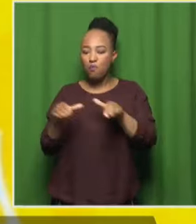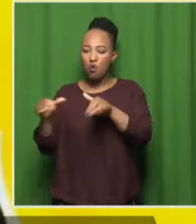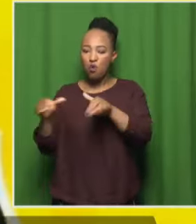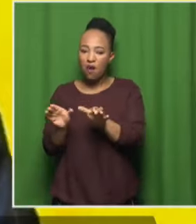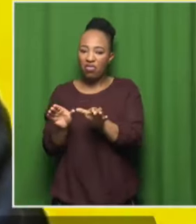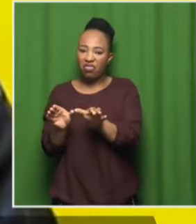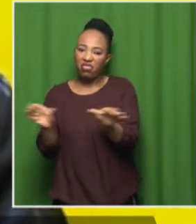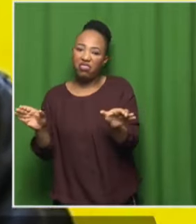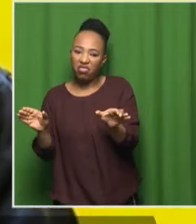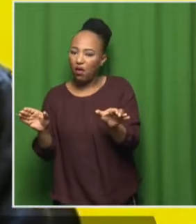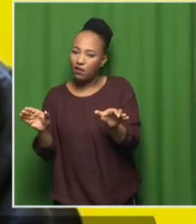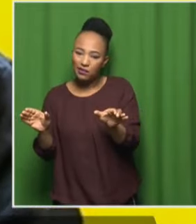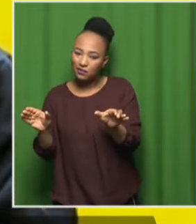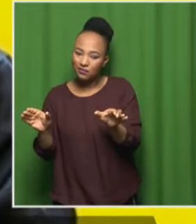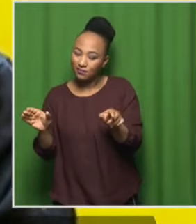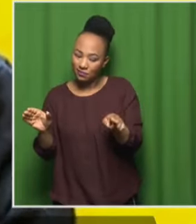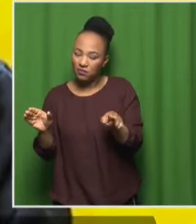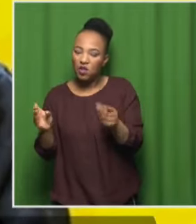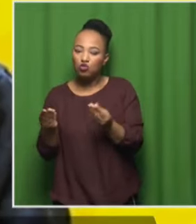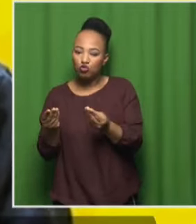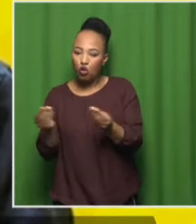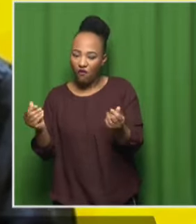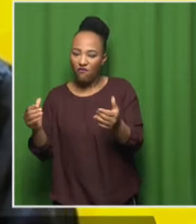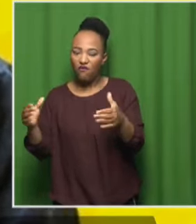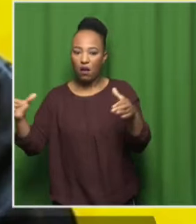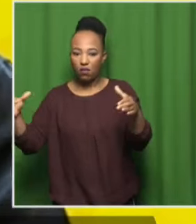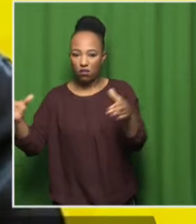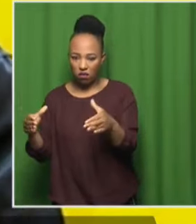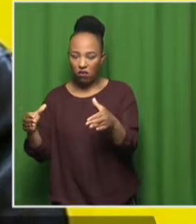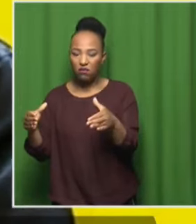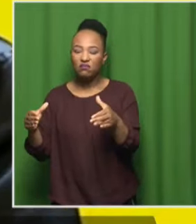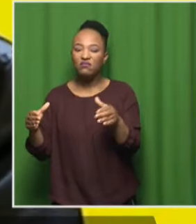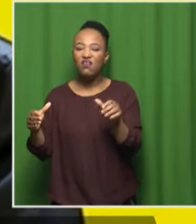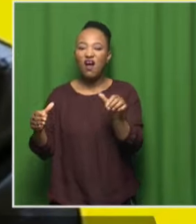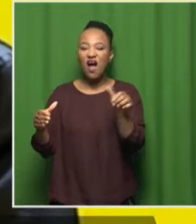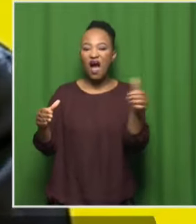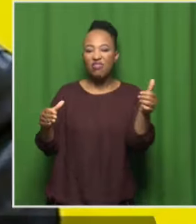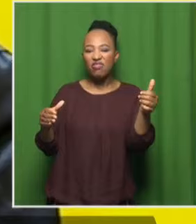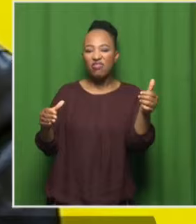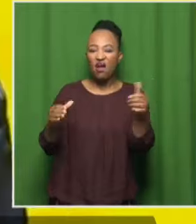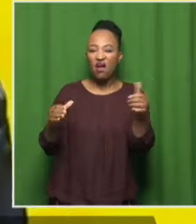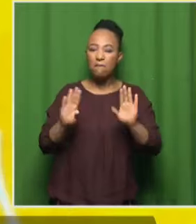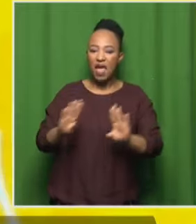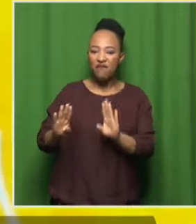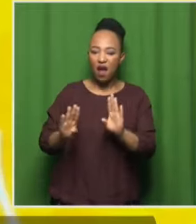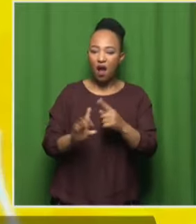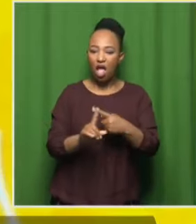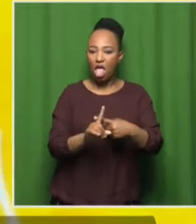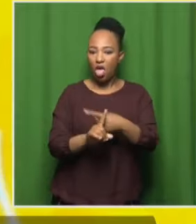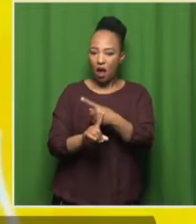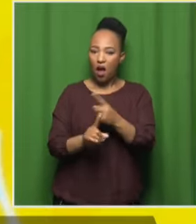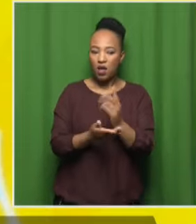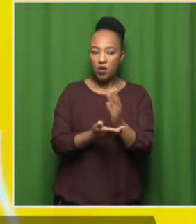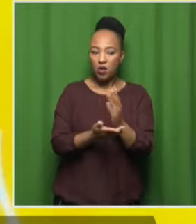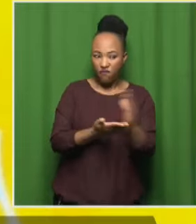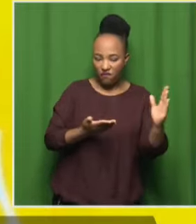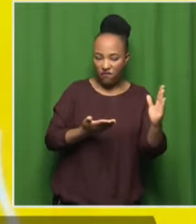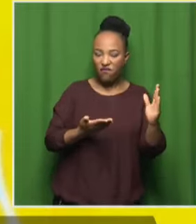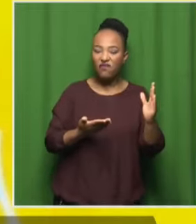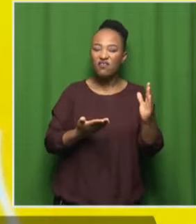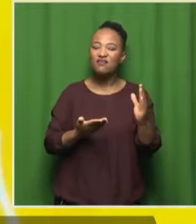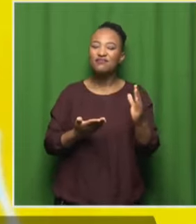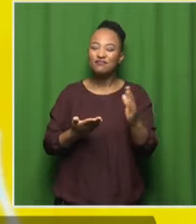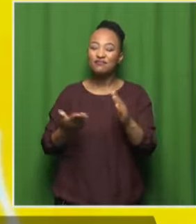our organization of deviant tendencies that could prevail, because in the main,